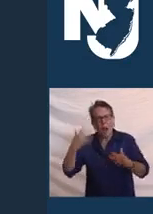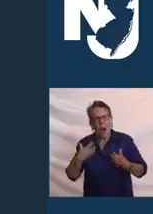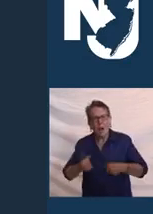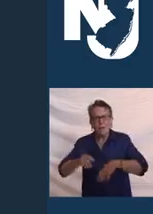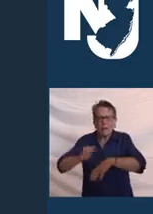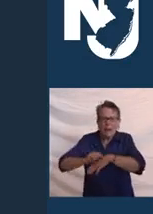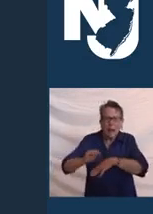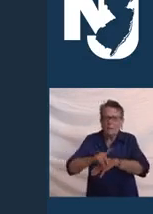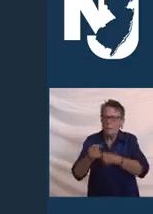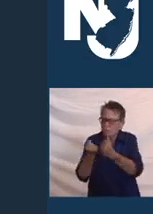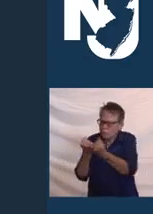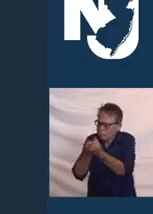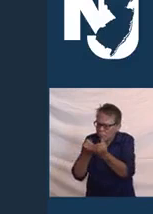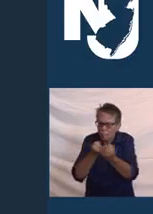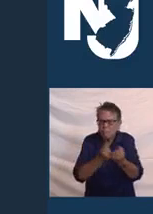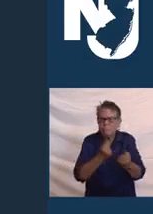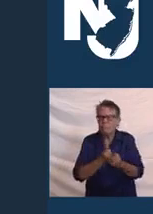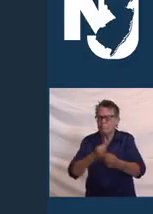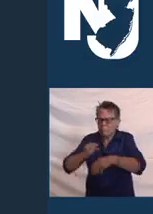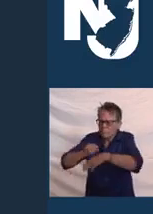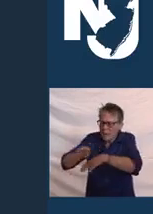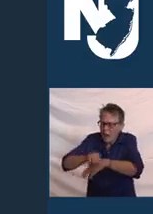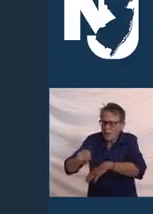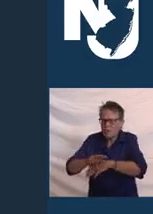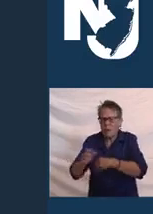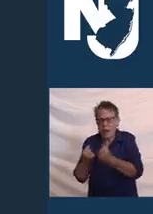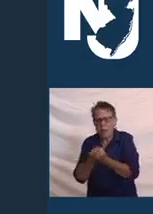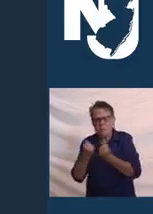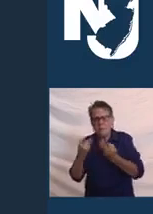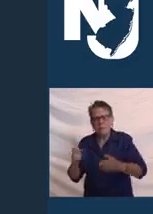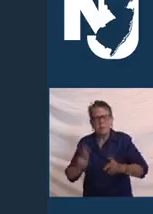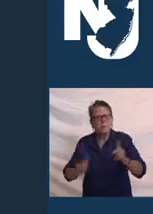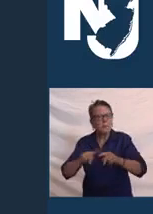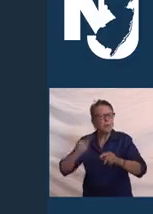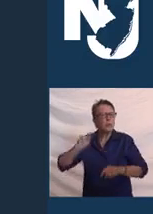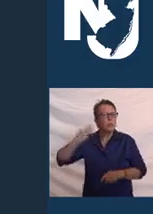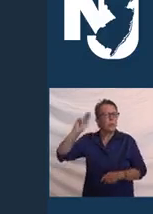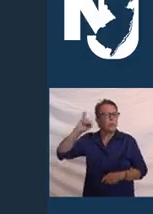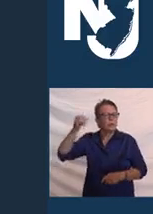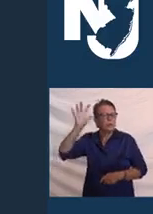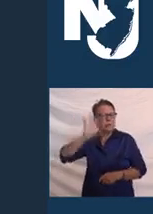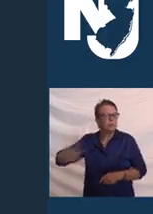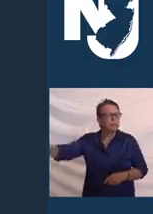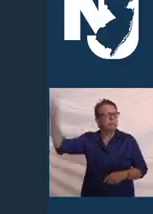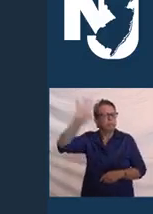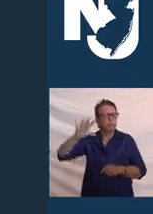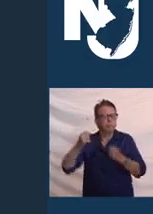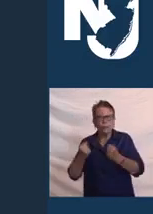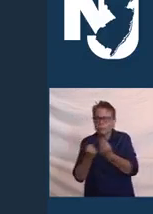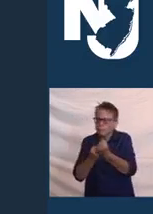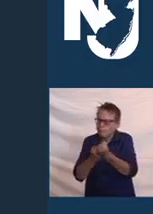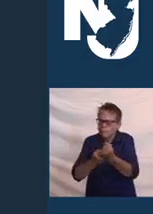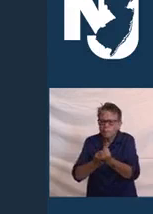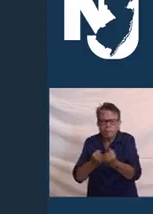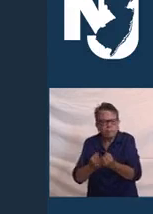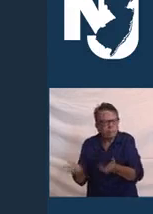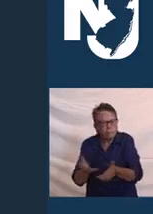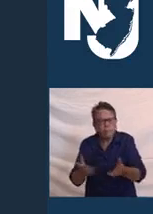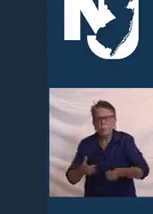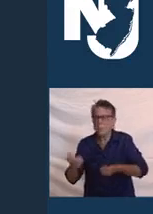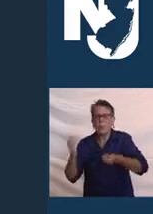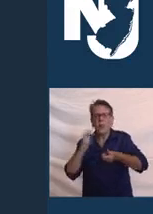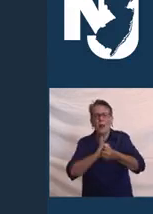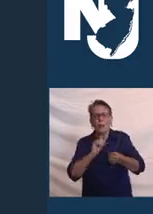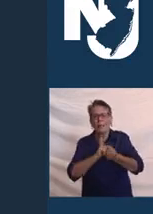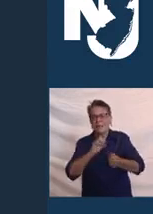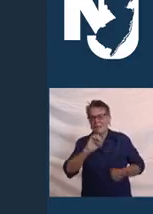challenges in their own lives. Thankfully, Dr. Golfanopoulos partnered with the New Jersey Economic Development Authority to